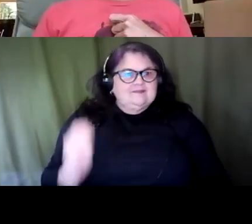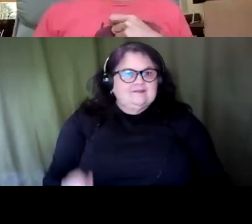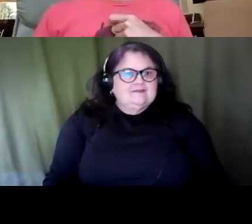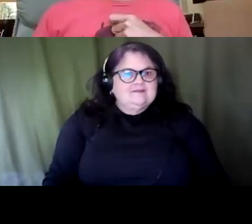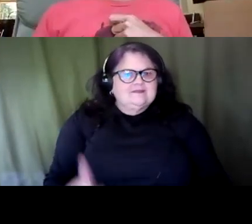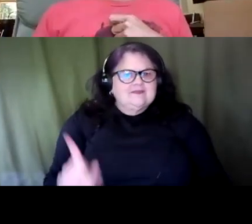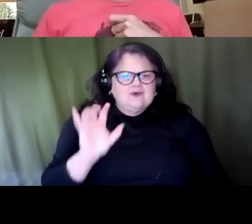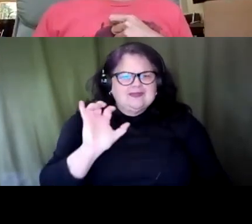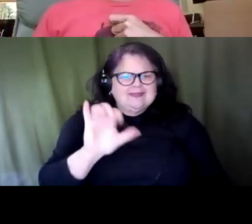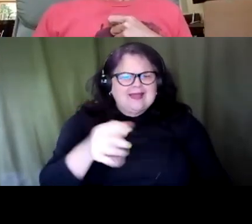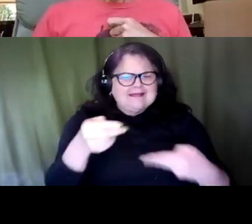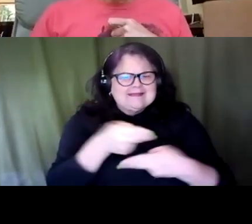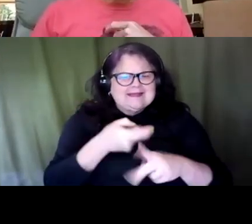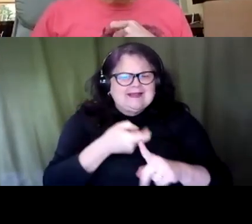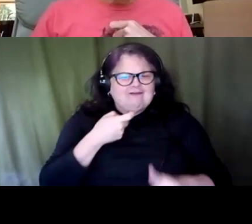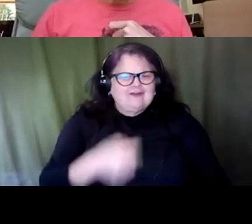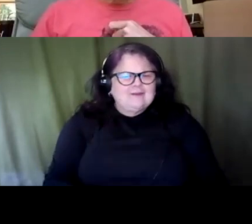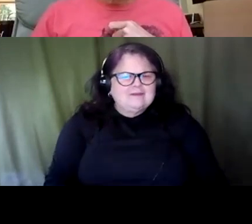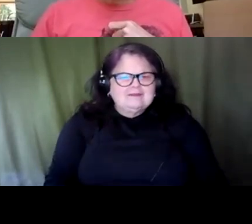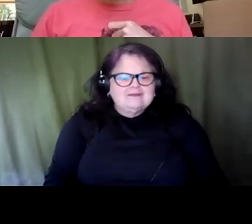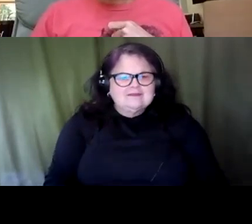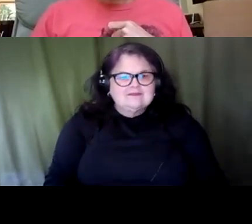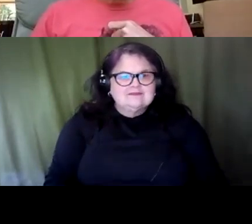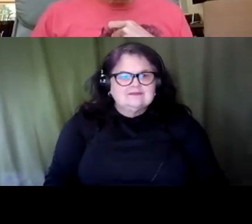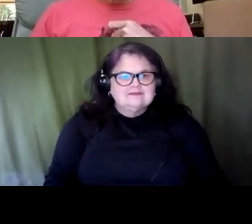where did this slide come from?